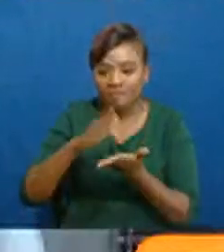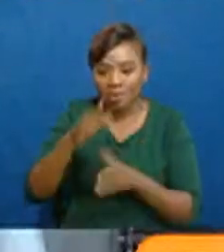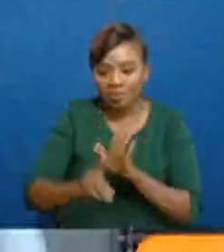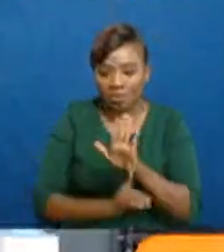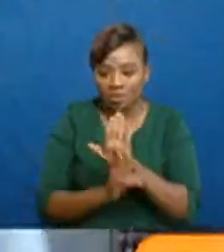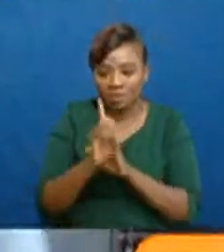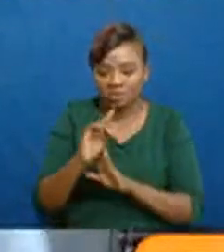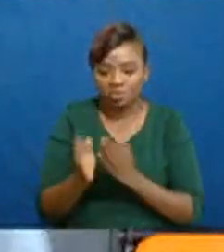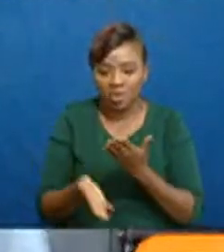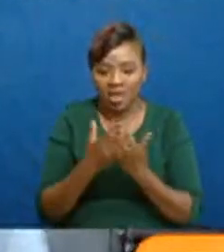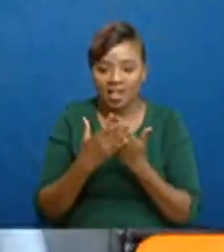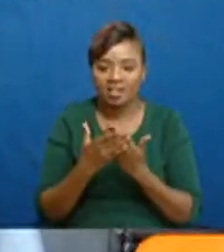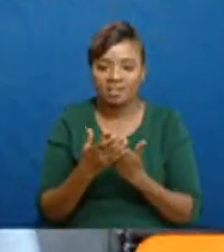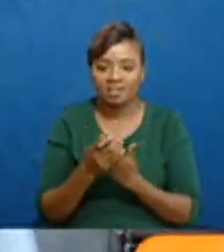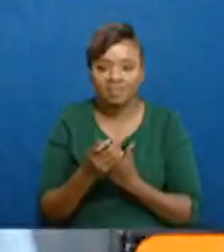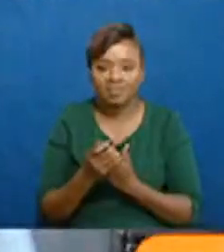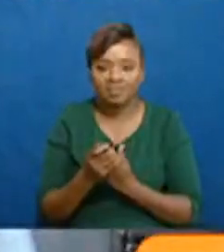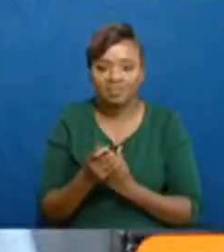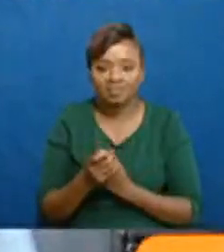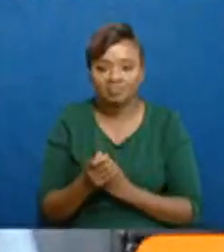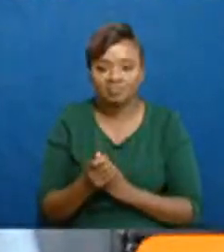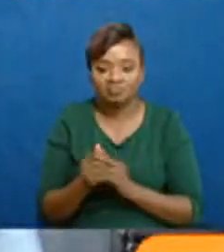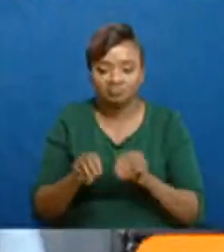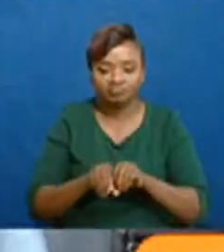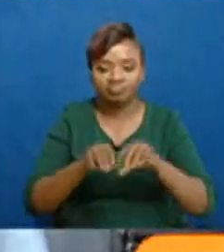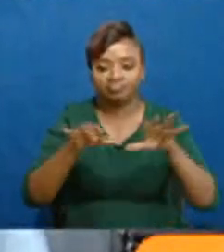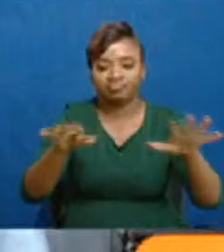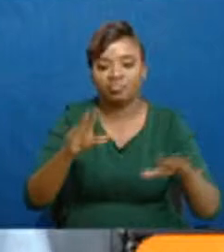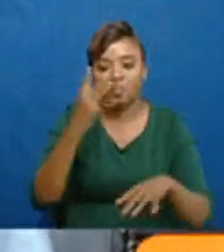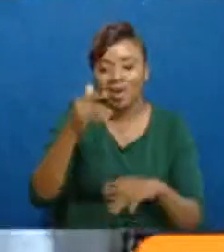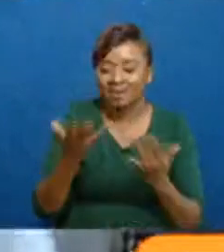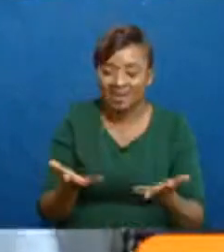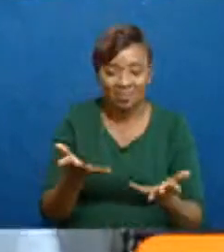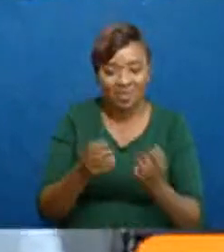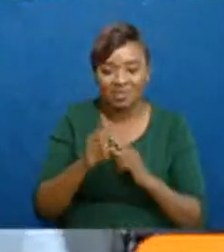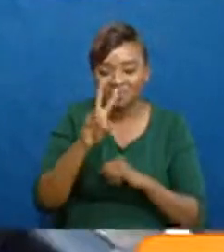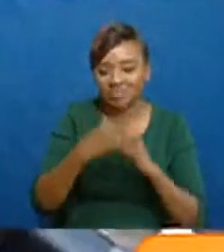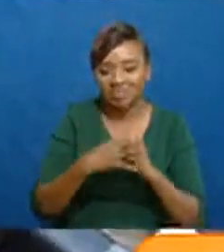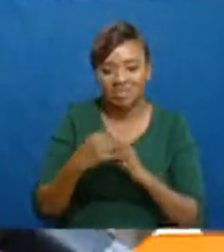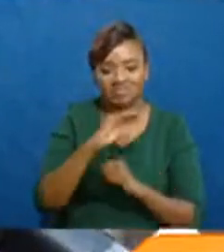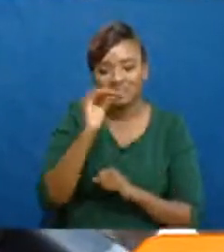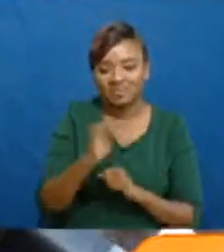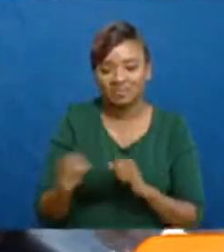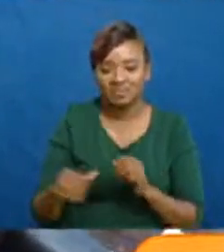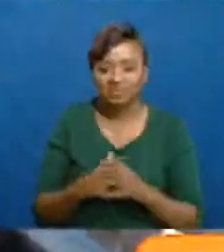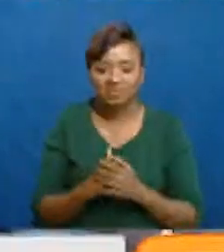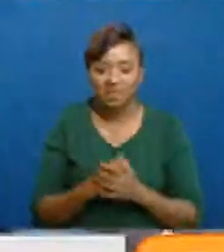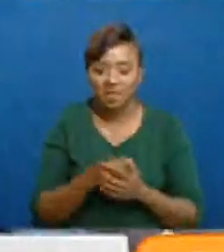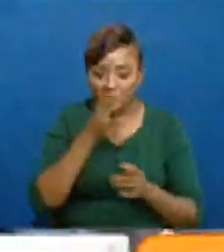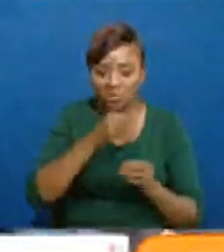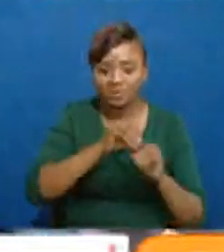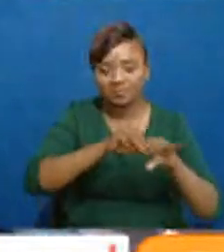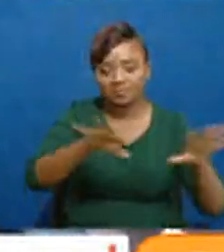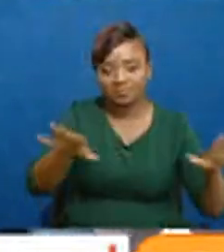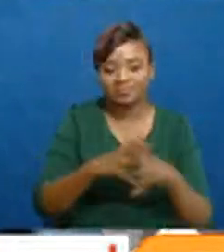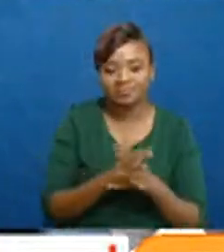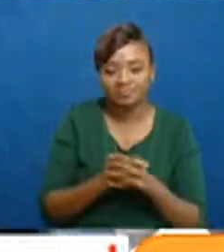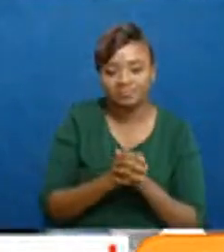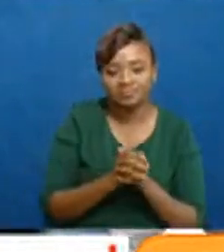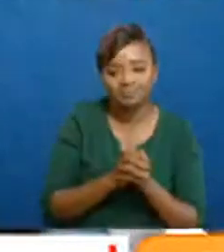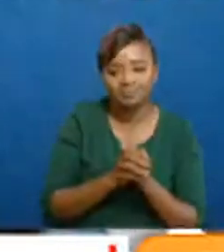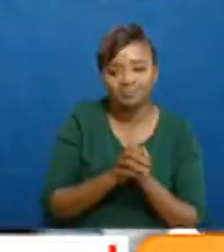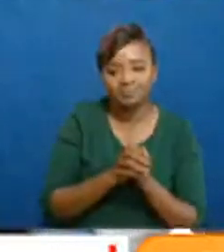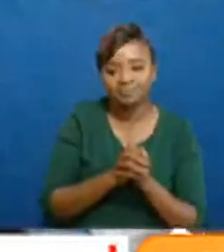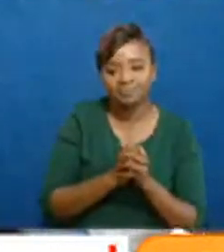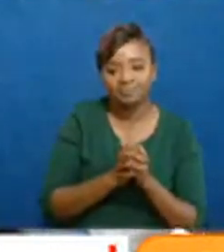the deficits in terms of coverage, which is 28% from the WASREP report. So our primary focus is to ensure that there